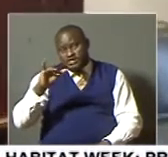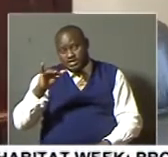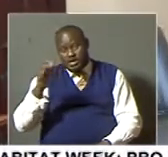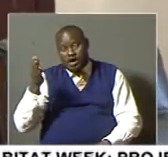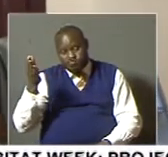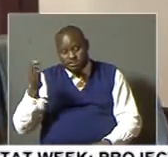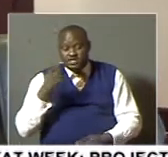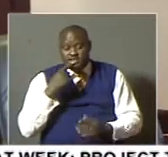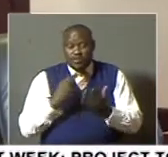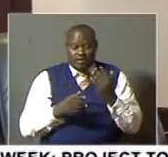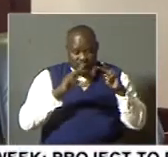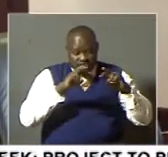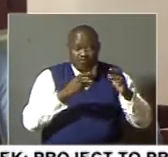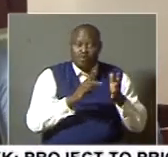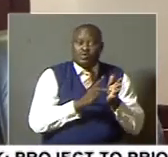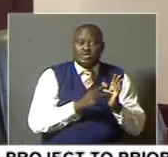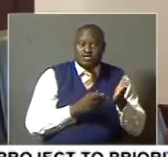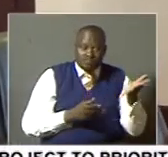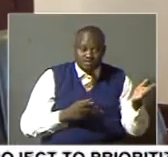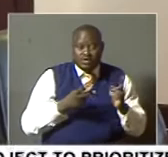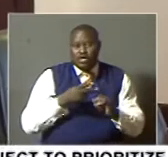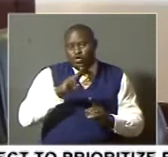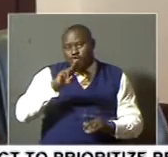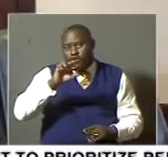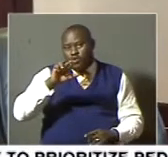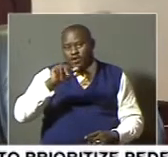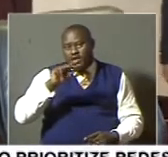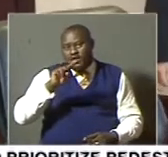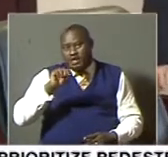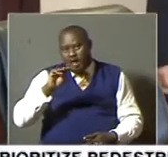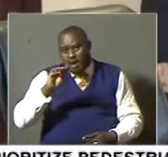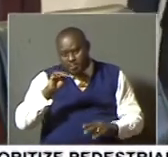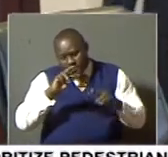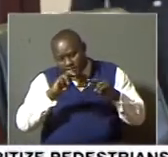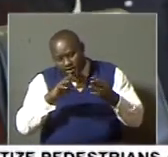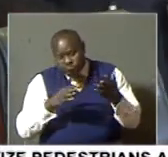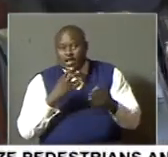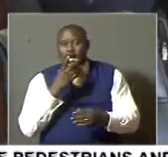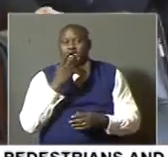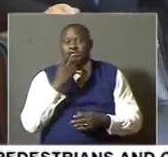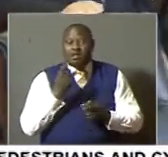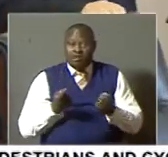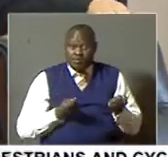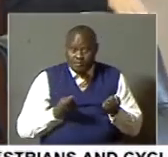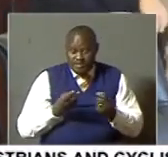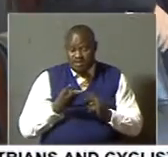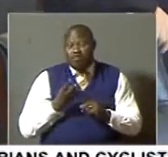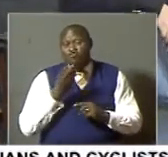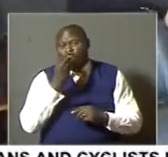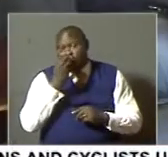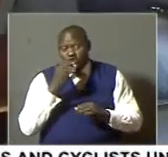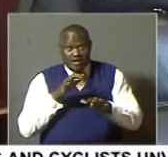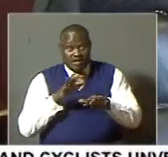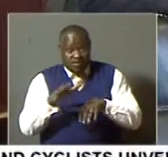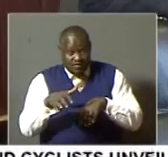power projects, uranium exploration and evaluation, cancer management, food and agriculture,